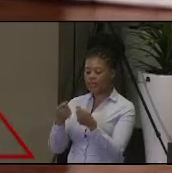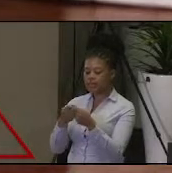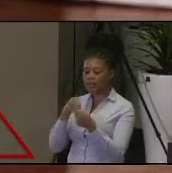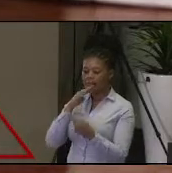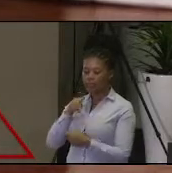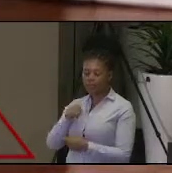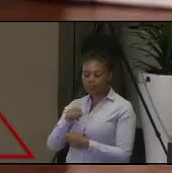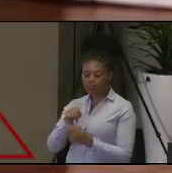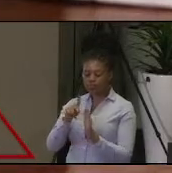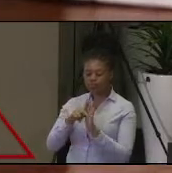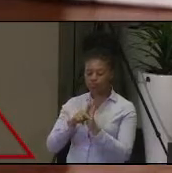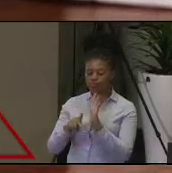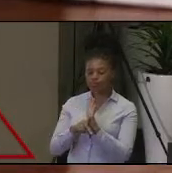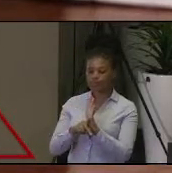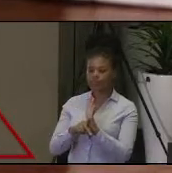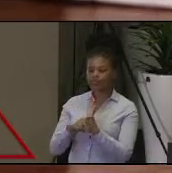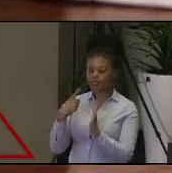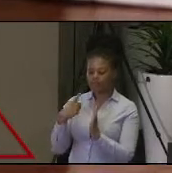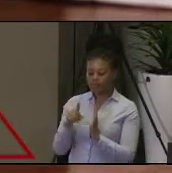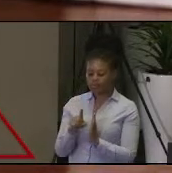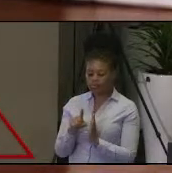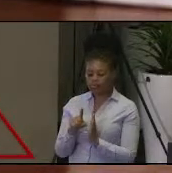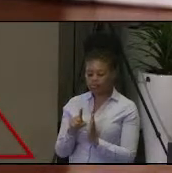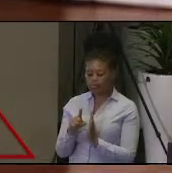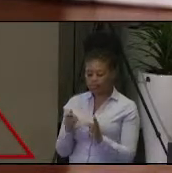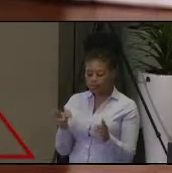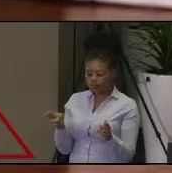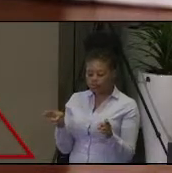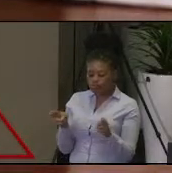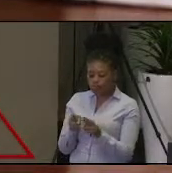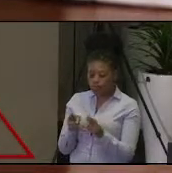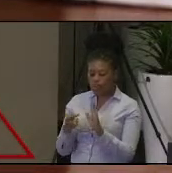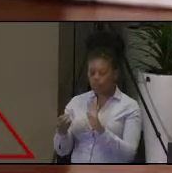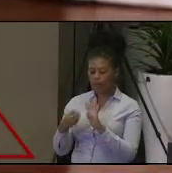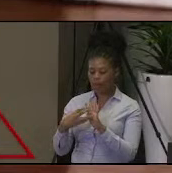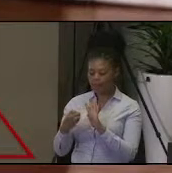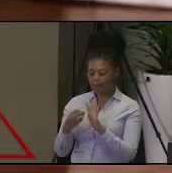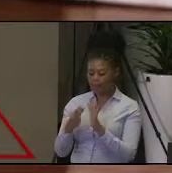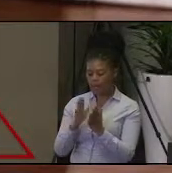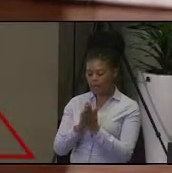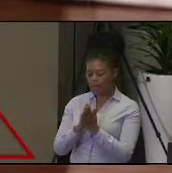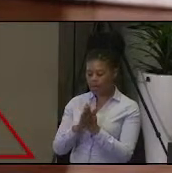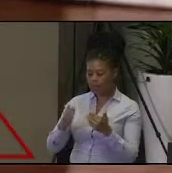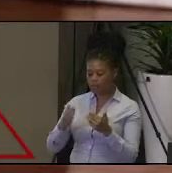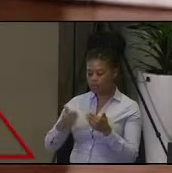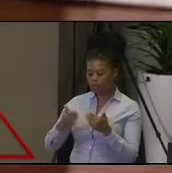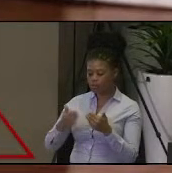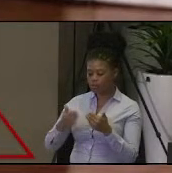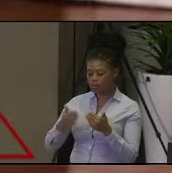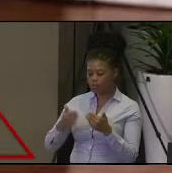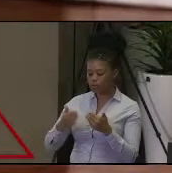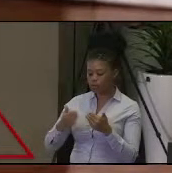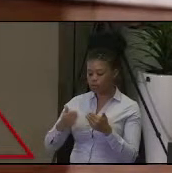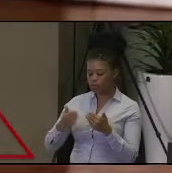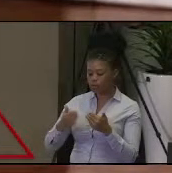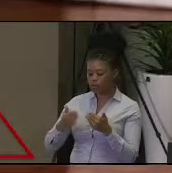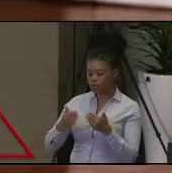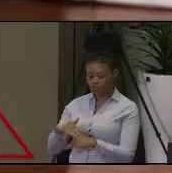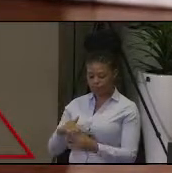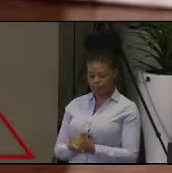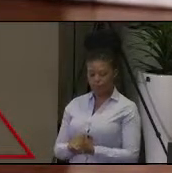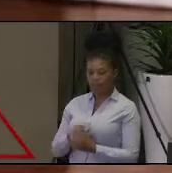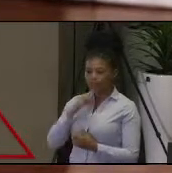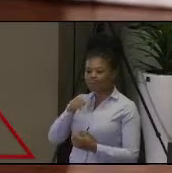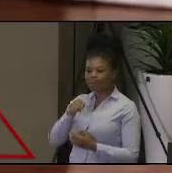programs and projects that will be pursued in the short, medium, and long term. This in an effort to aid